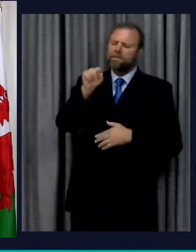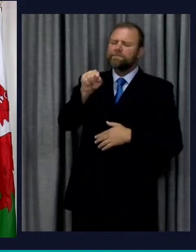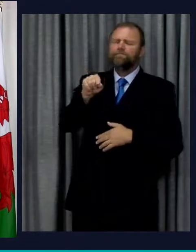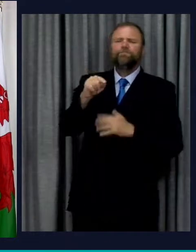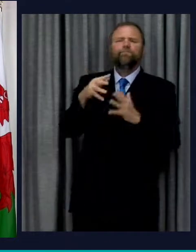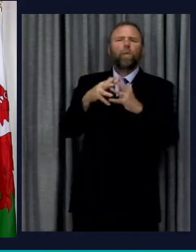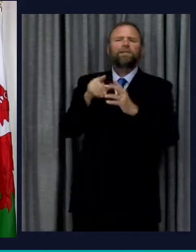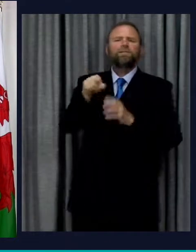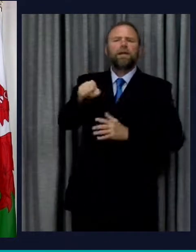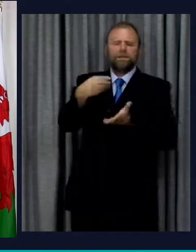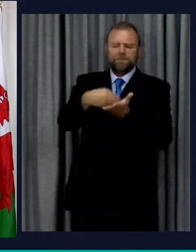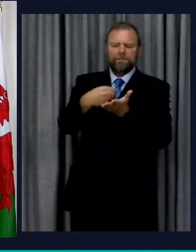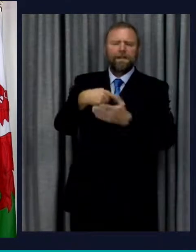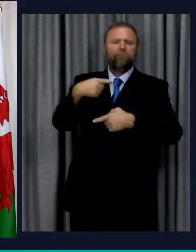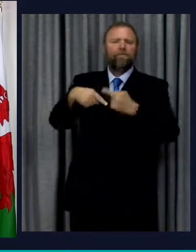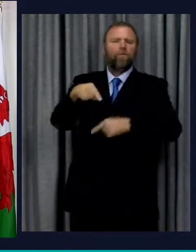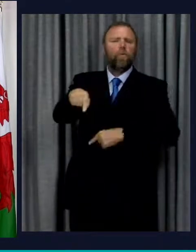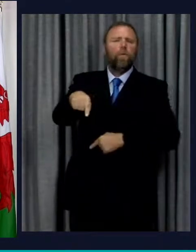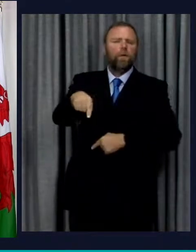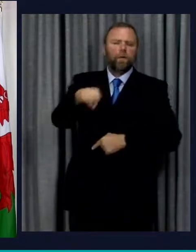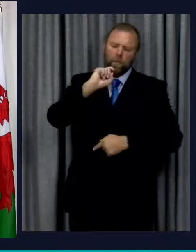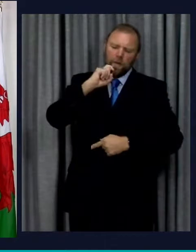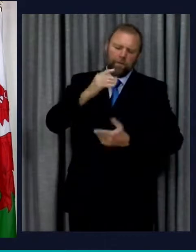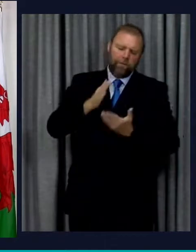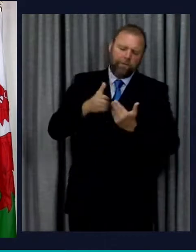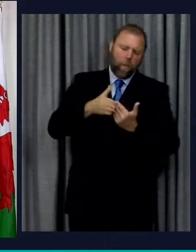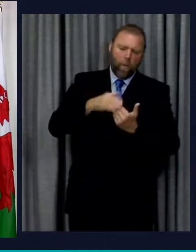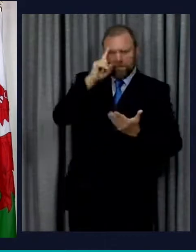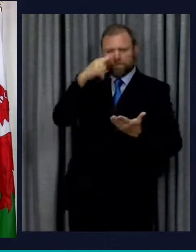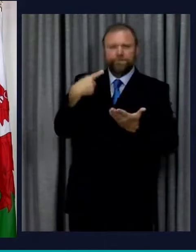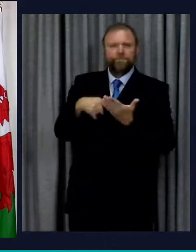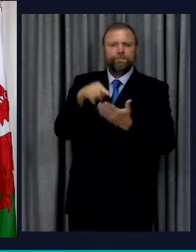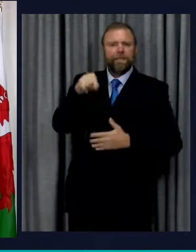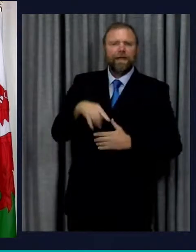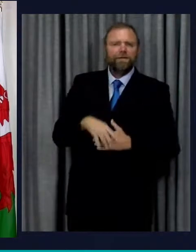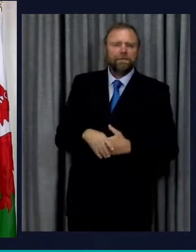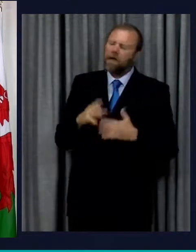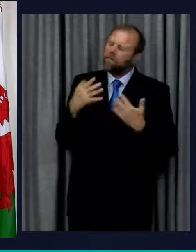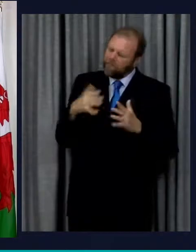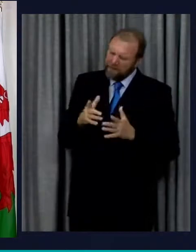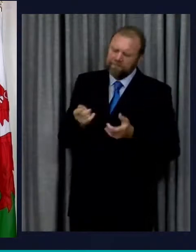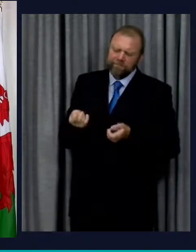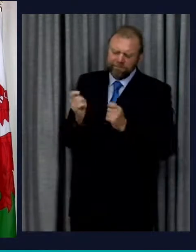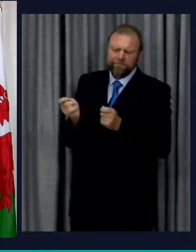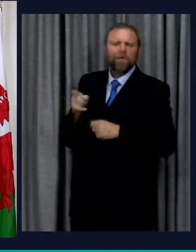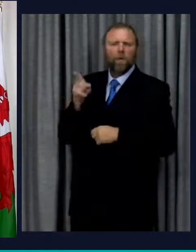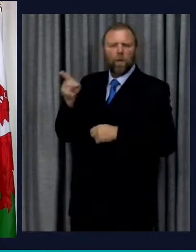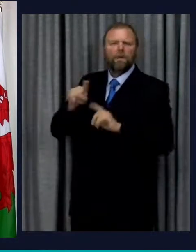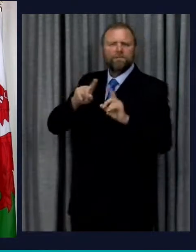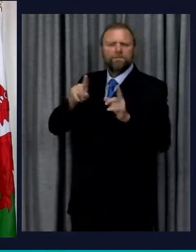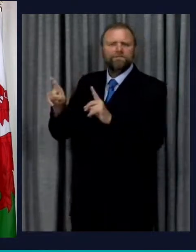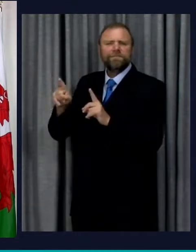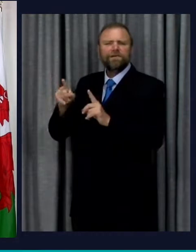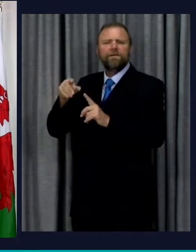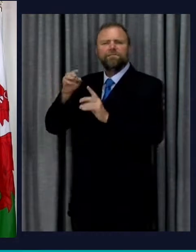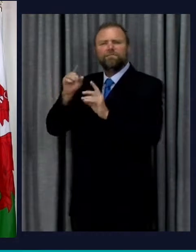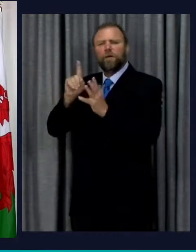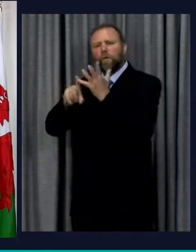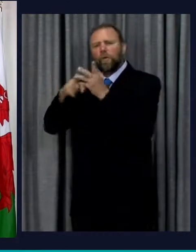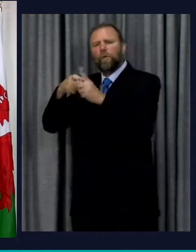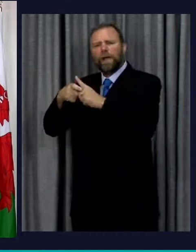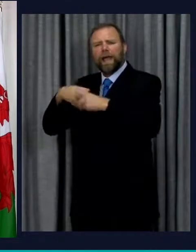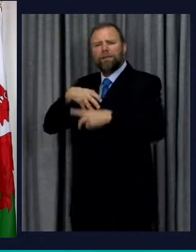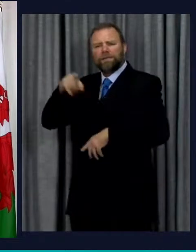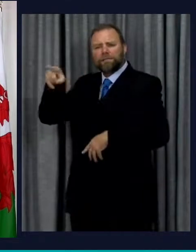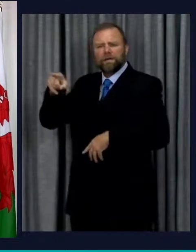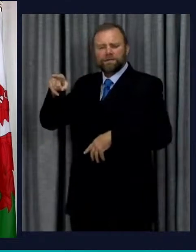more certainty about that. And it certainly is an issue that I've raised directly with UK ministers, including Kwasi Kwarteng, in some of the conversations we've had.